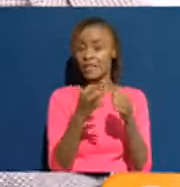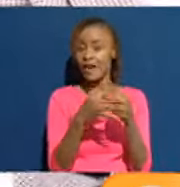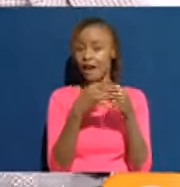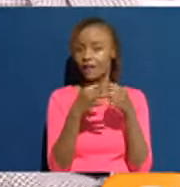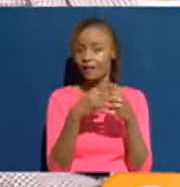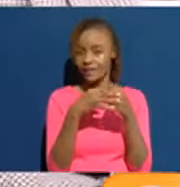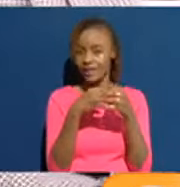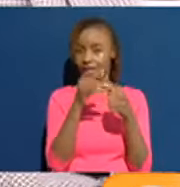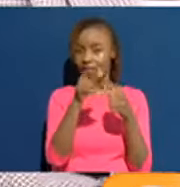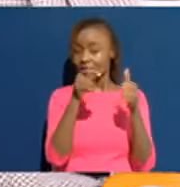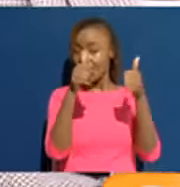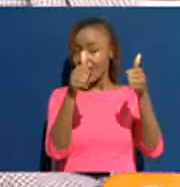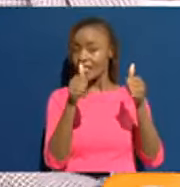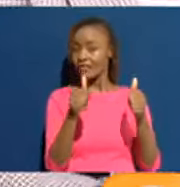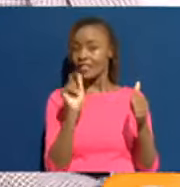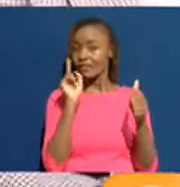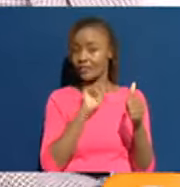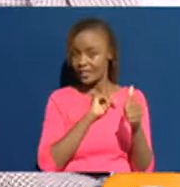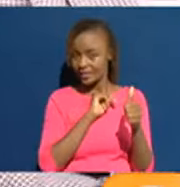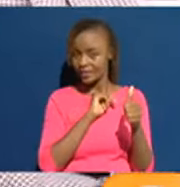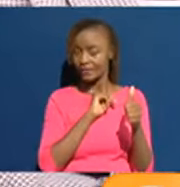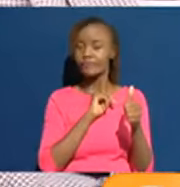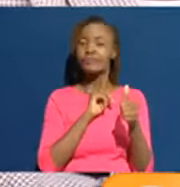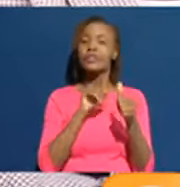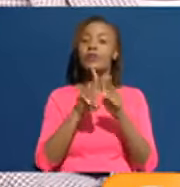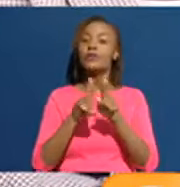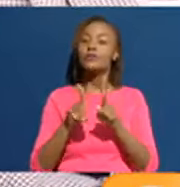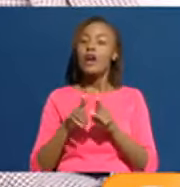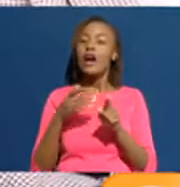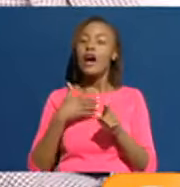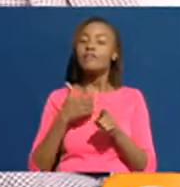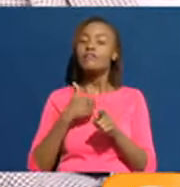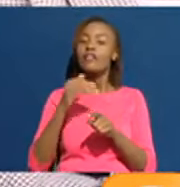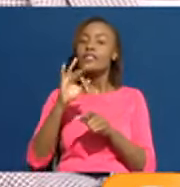August 2023 and has advertised an additional